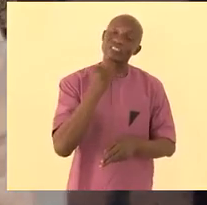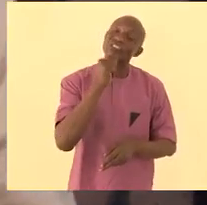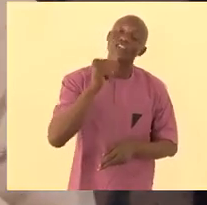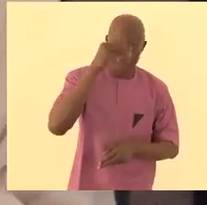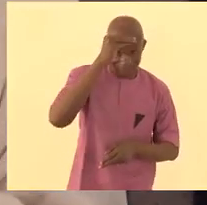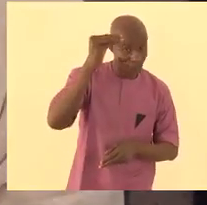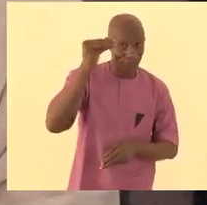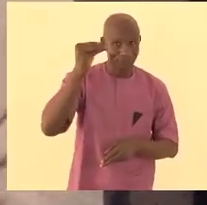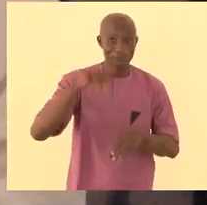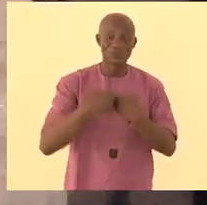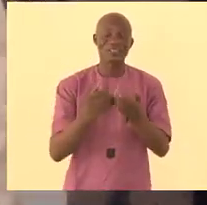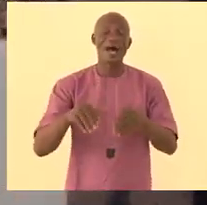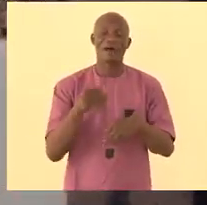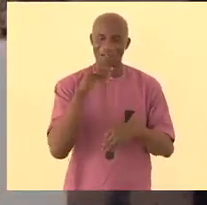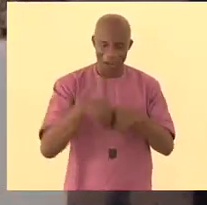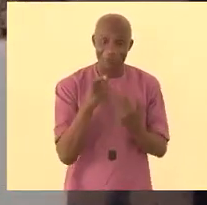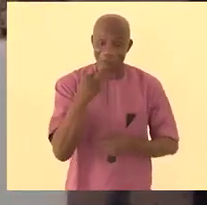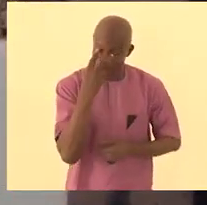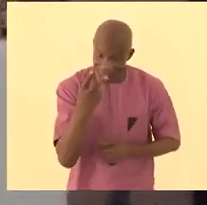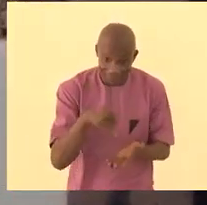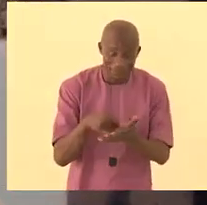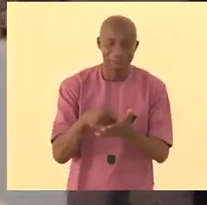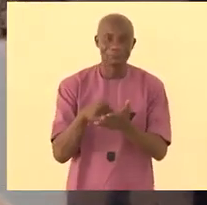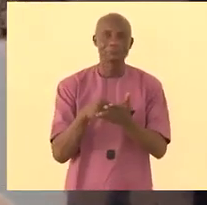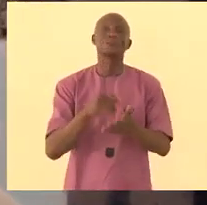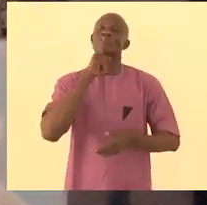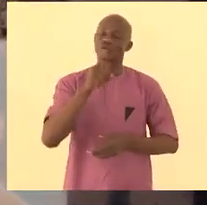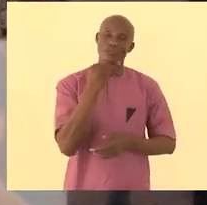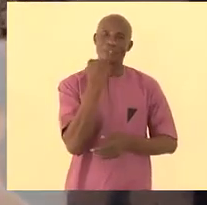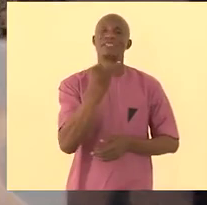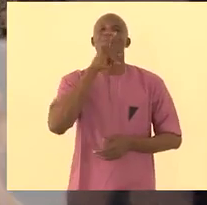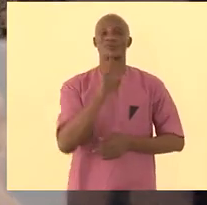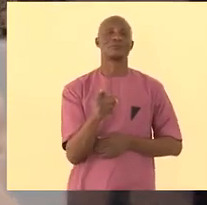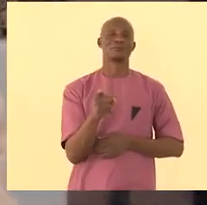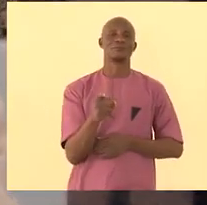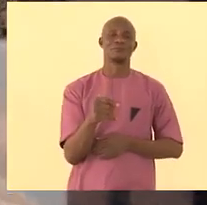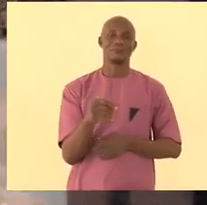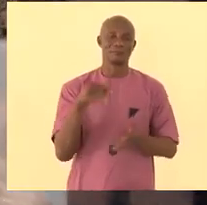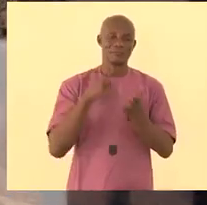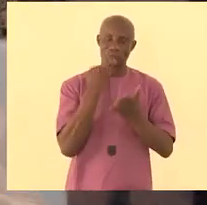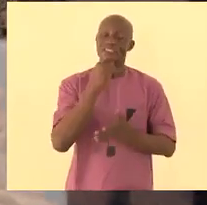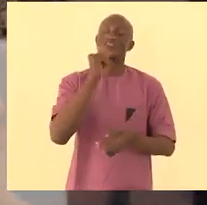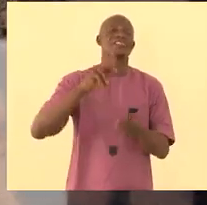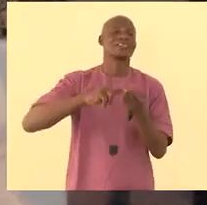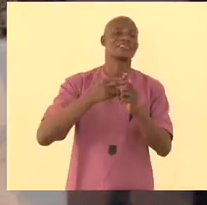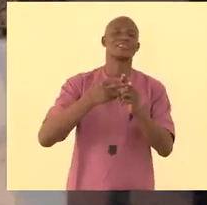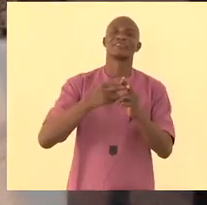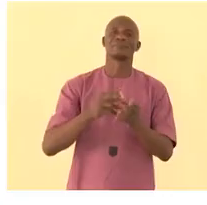opinion. It's not a matter of how you see it. Truth is truth. It is not